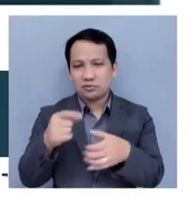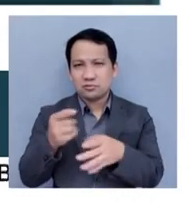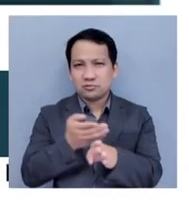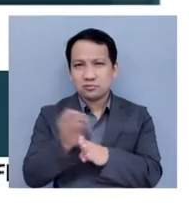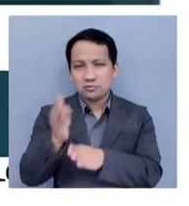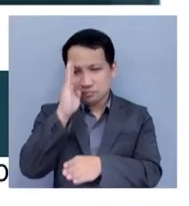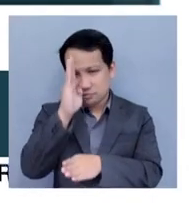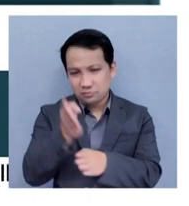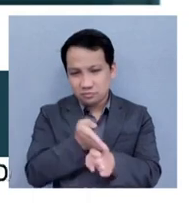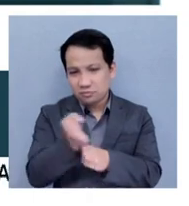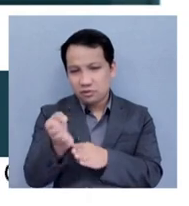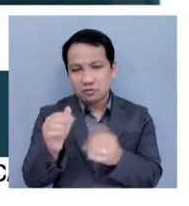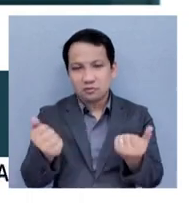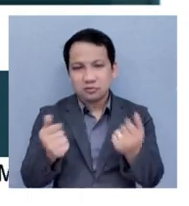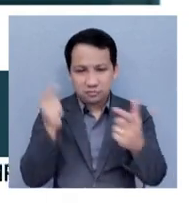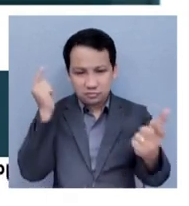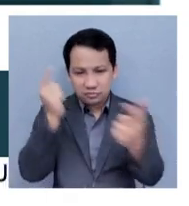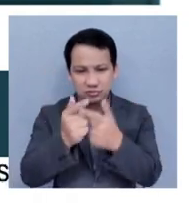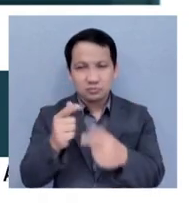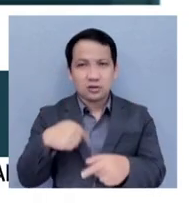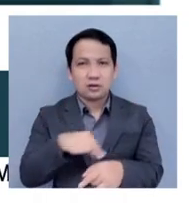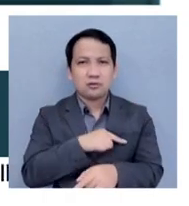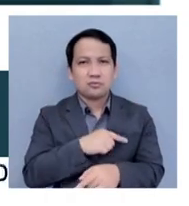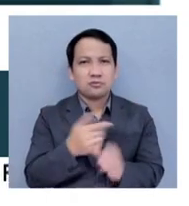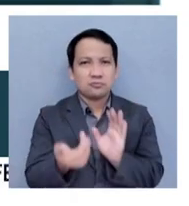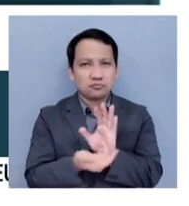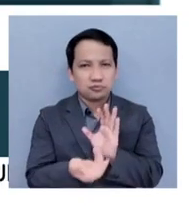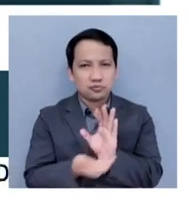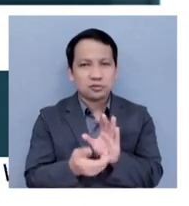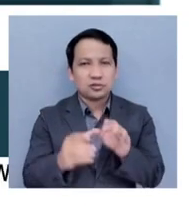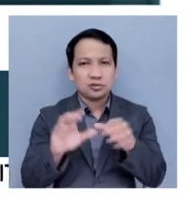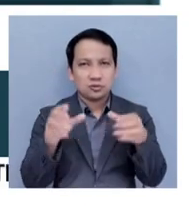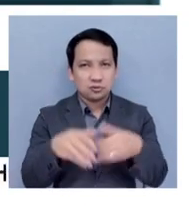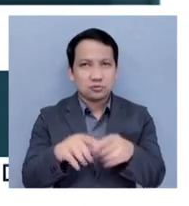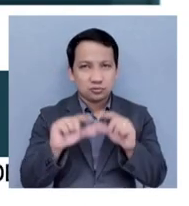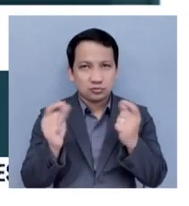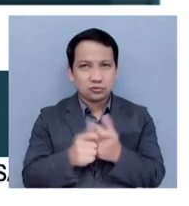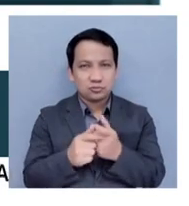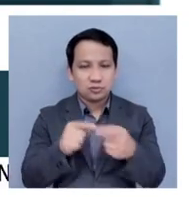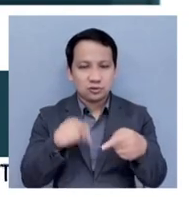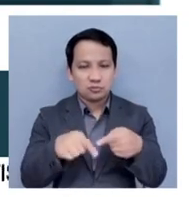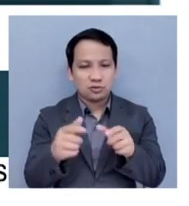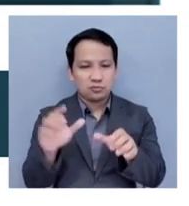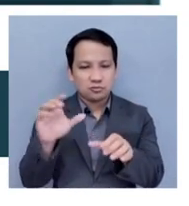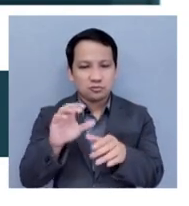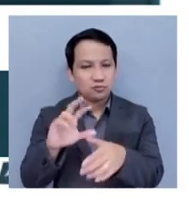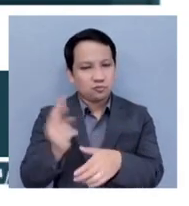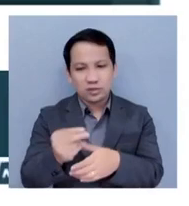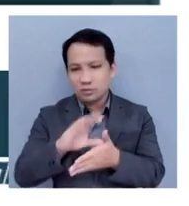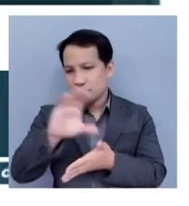you headed, and what are the goals of the probe? When can we expect findings and results and